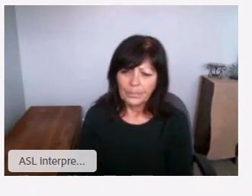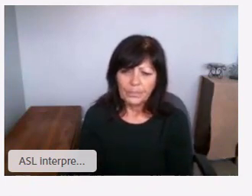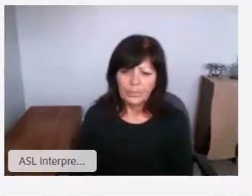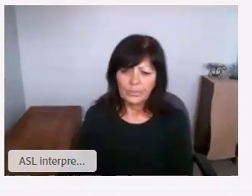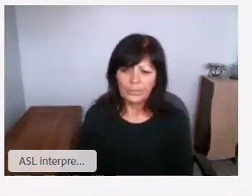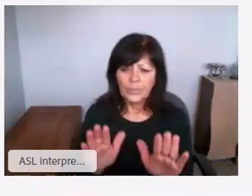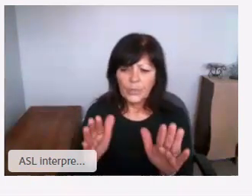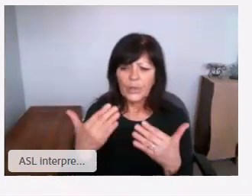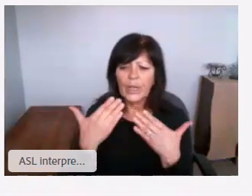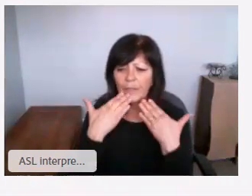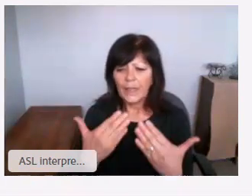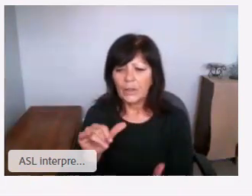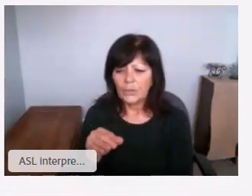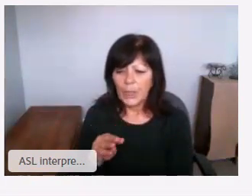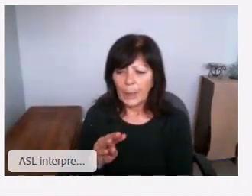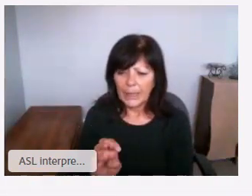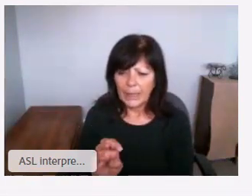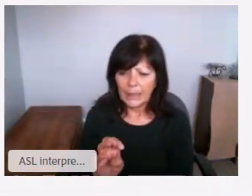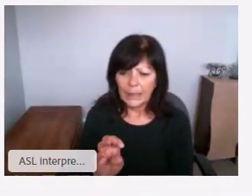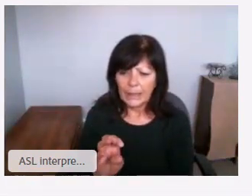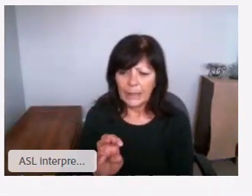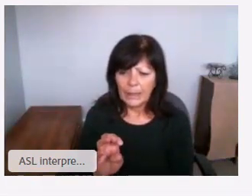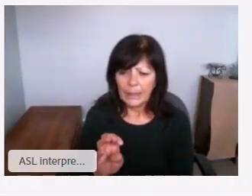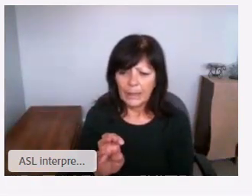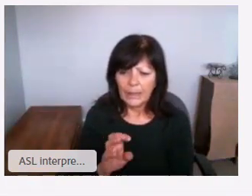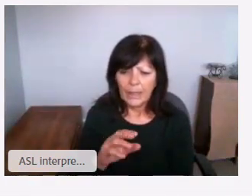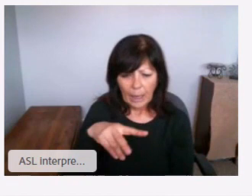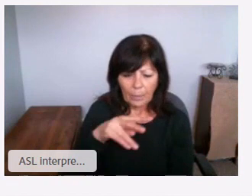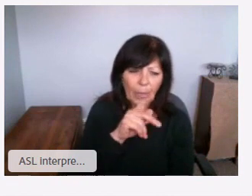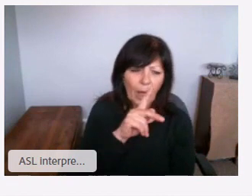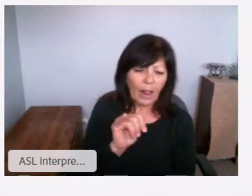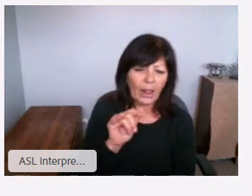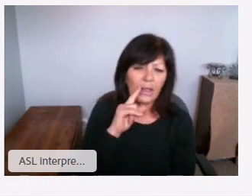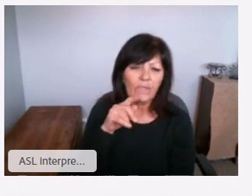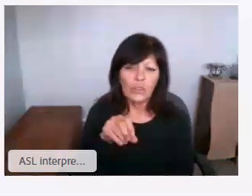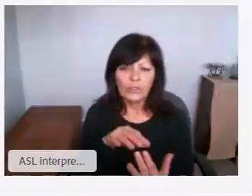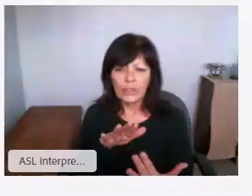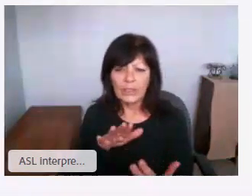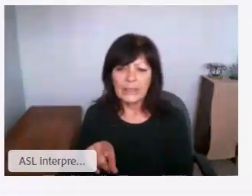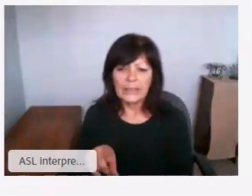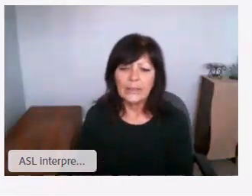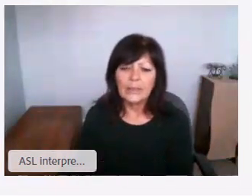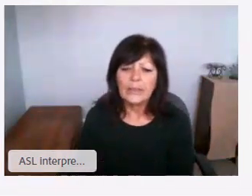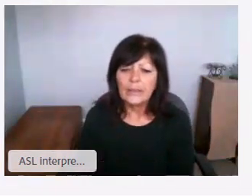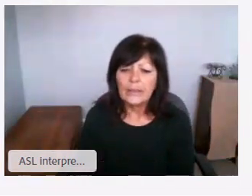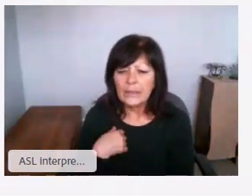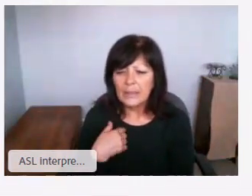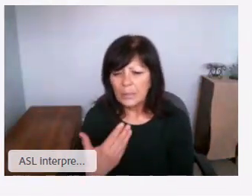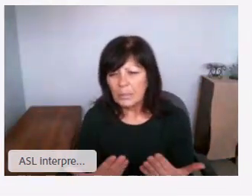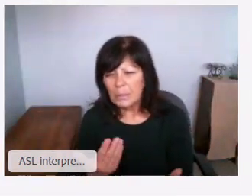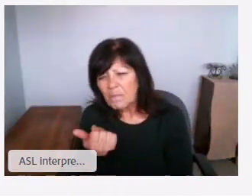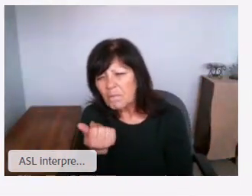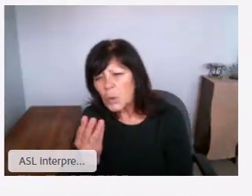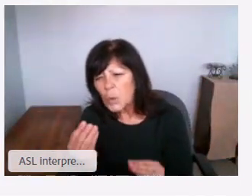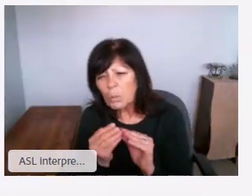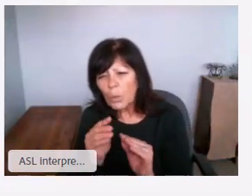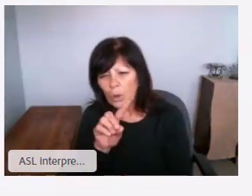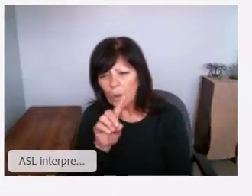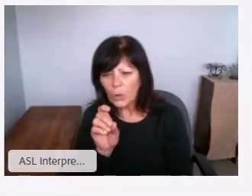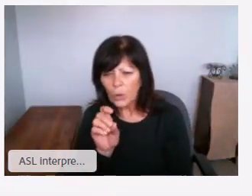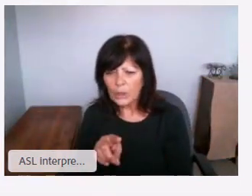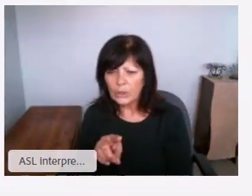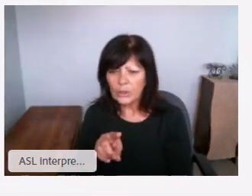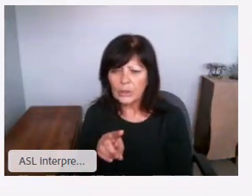Great, thank you, Jamie and Polly, for addressing that question. I think we have maybe a couple more questions that